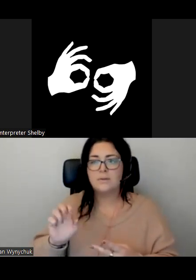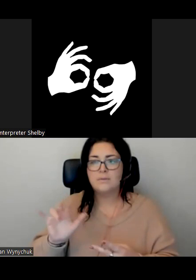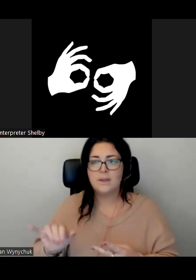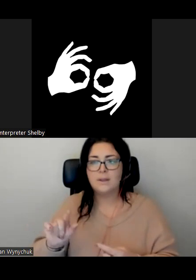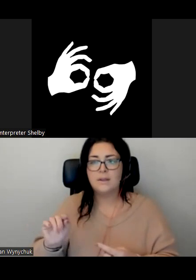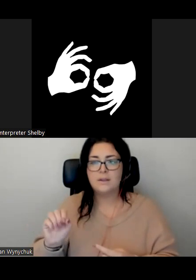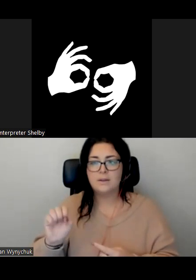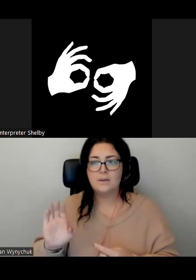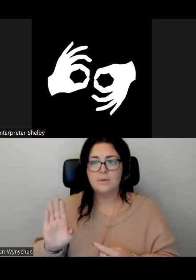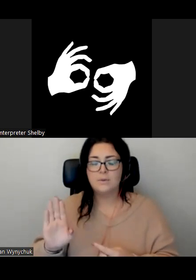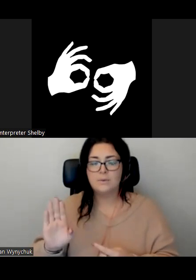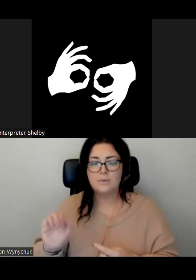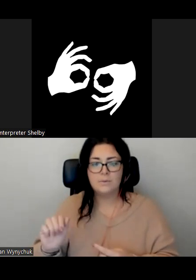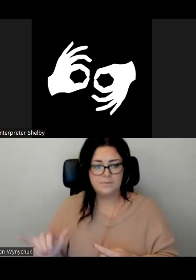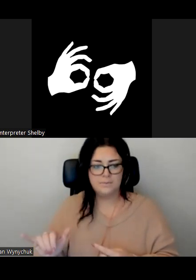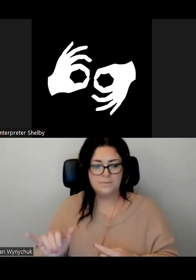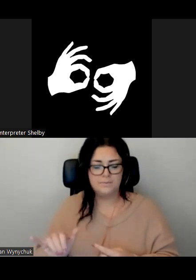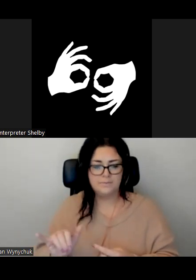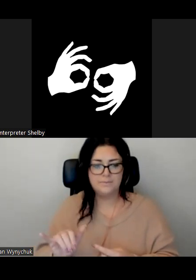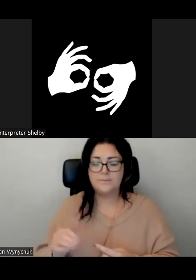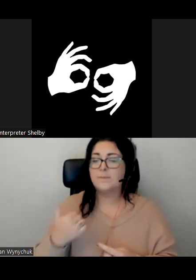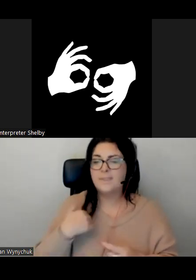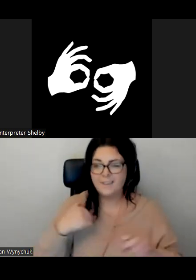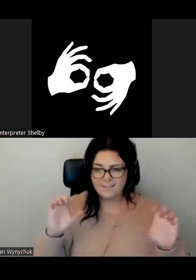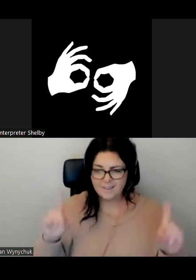And besides us doing our education